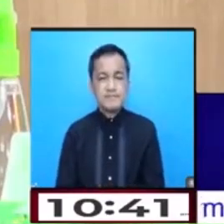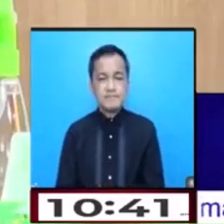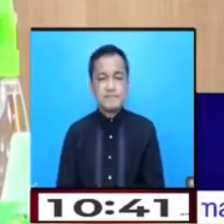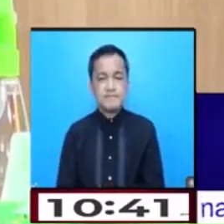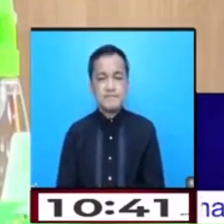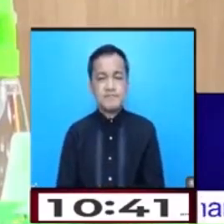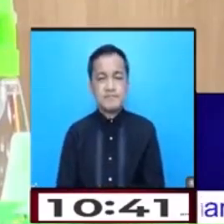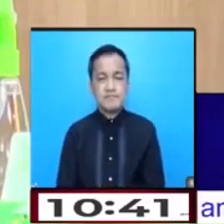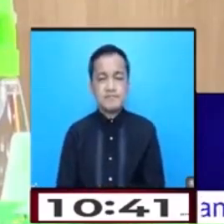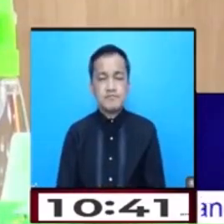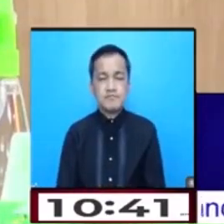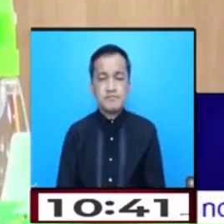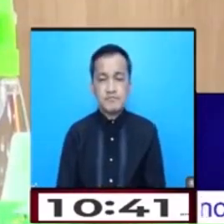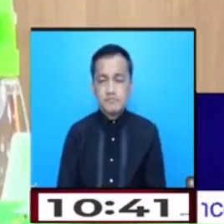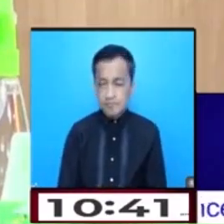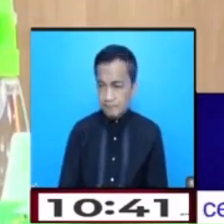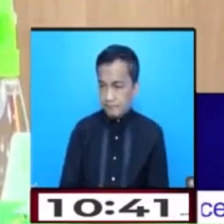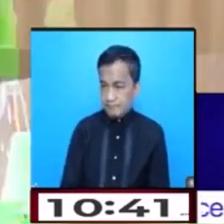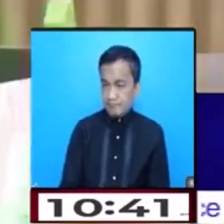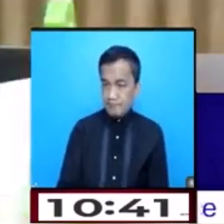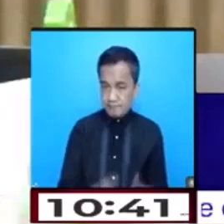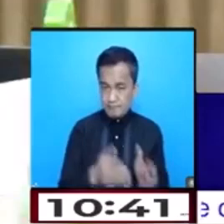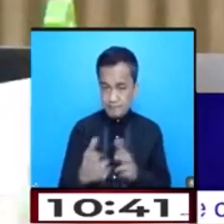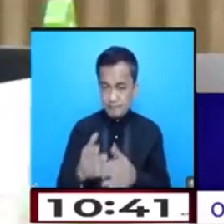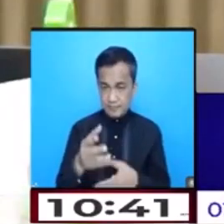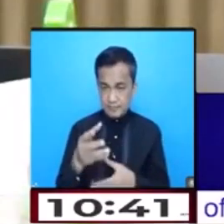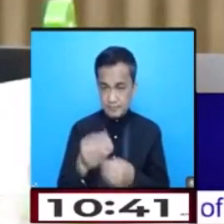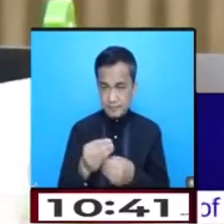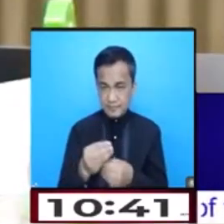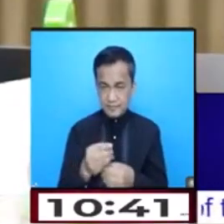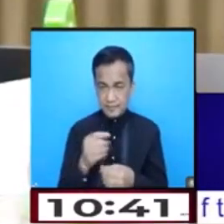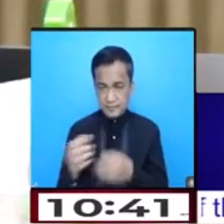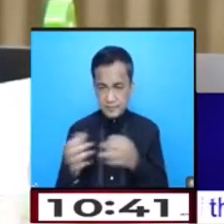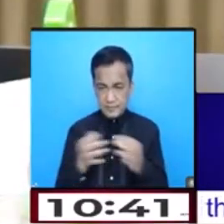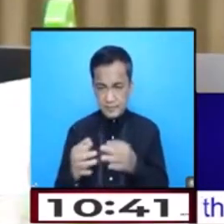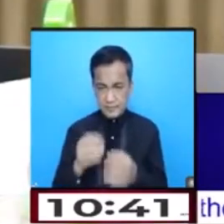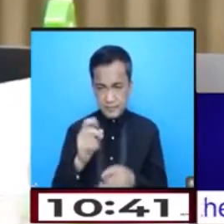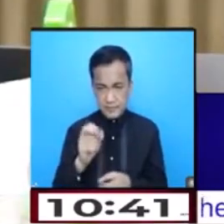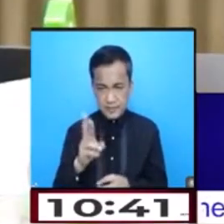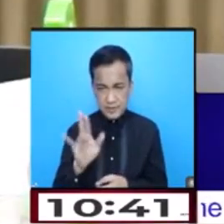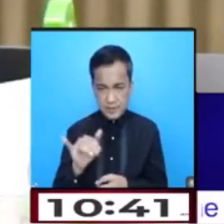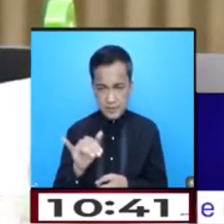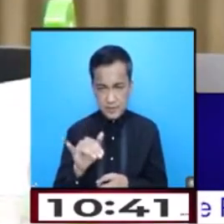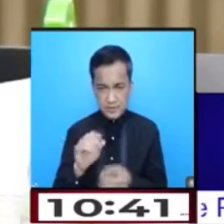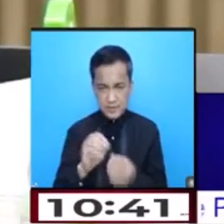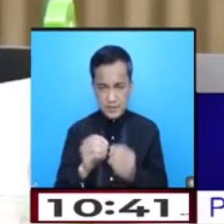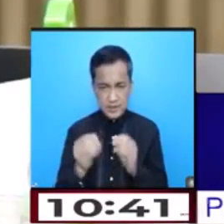Just to add the guy to the explanation of Sec RC on the numbers,